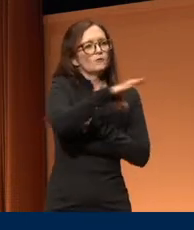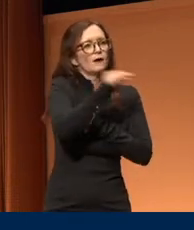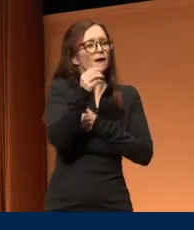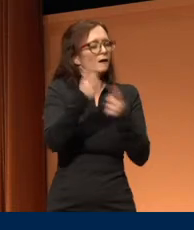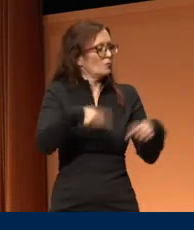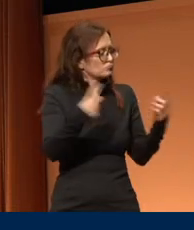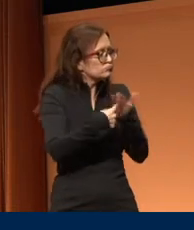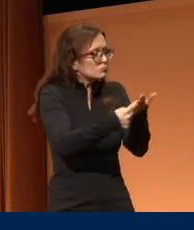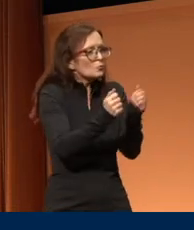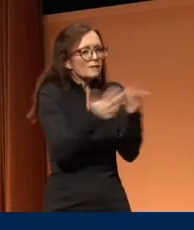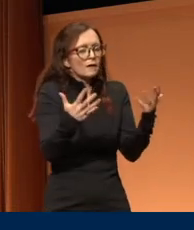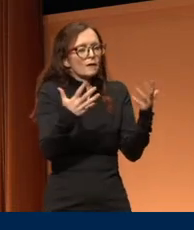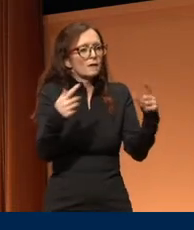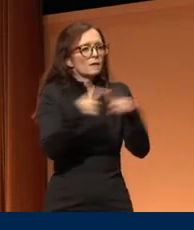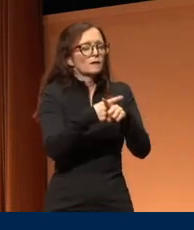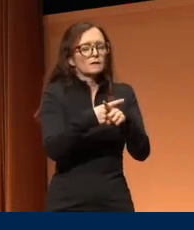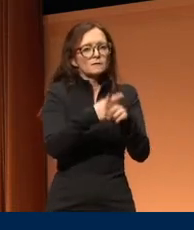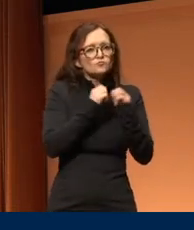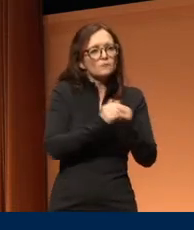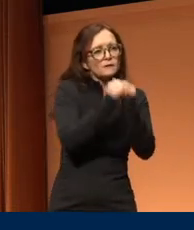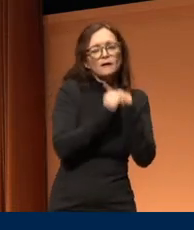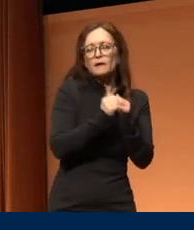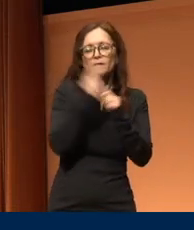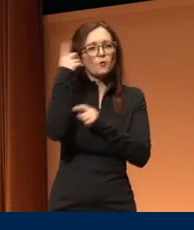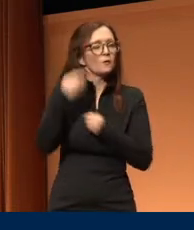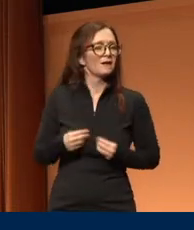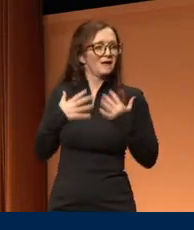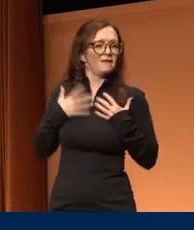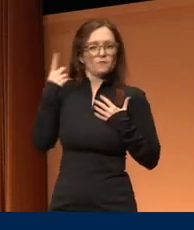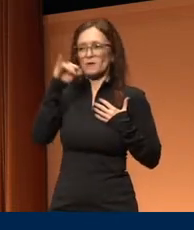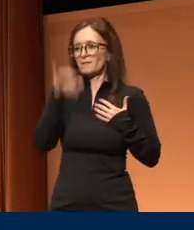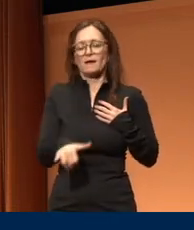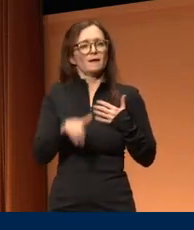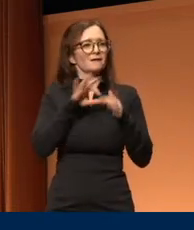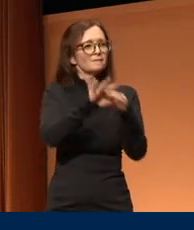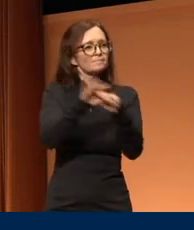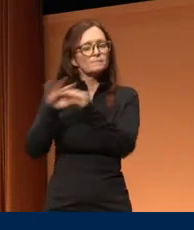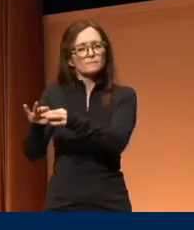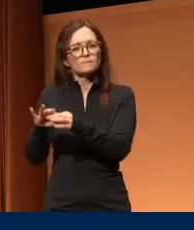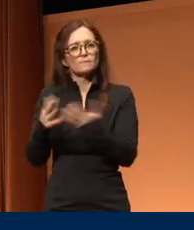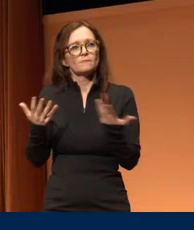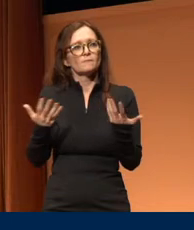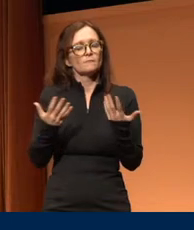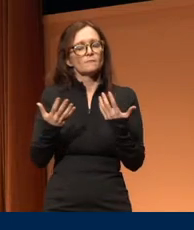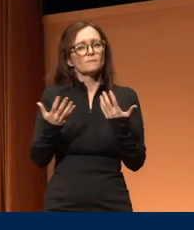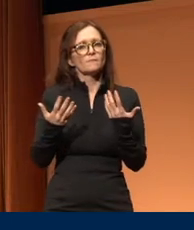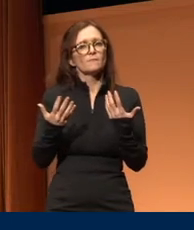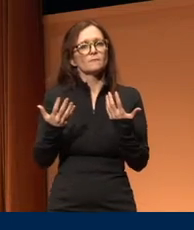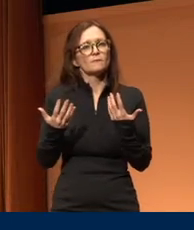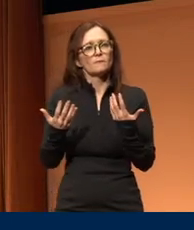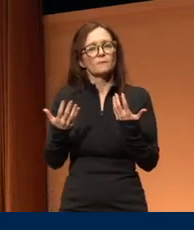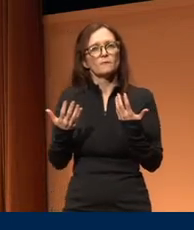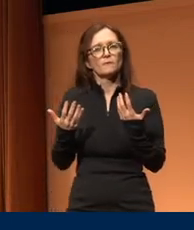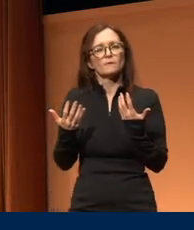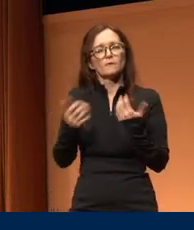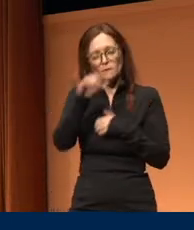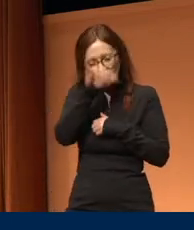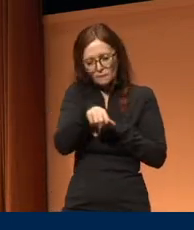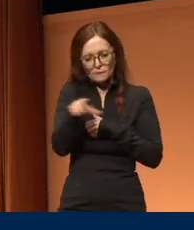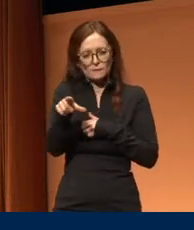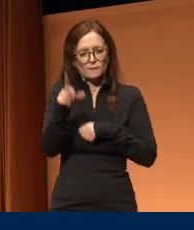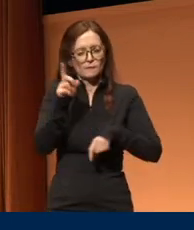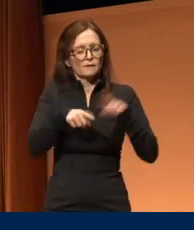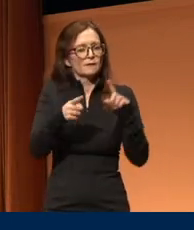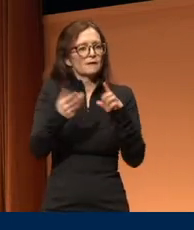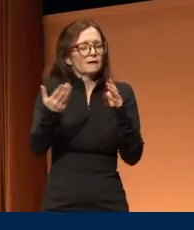their view, stick together through the exploration of the rugged landscape? Years of being taught in the liberal canon had convinced